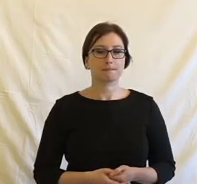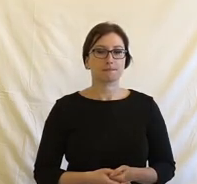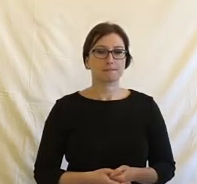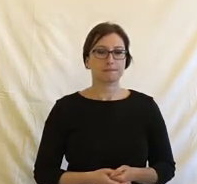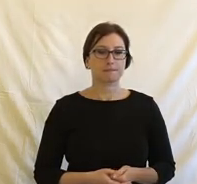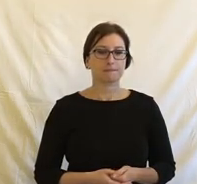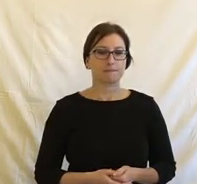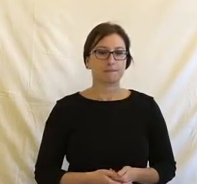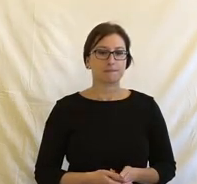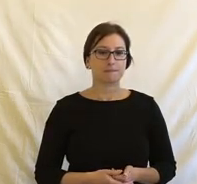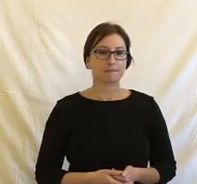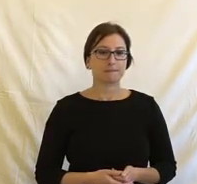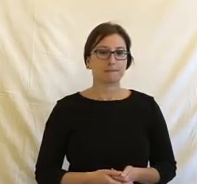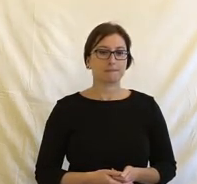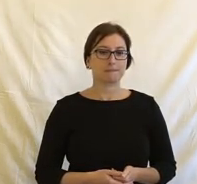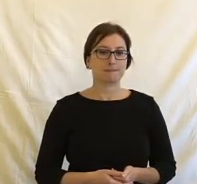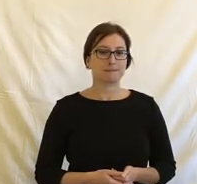fake news.